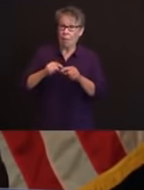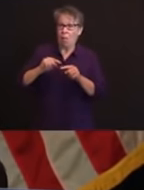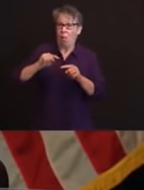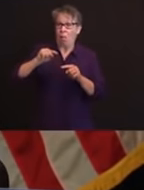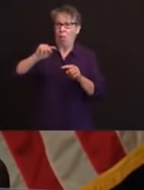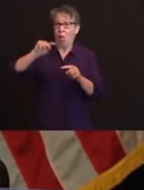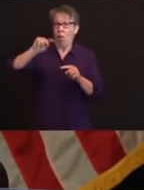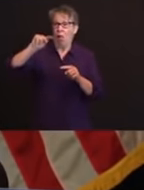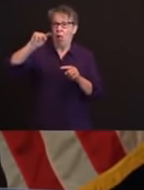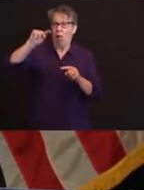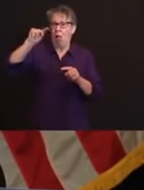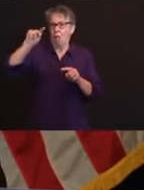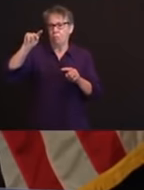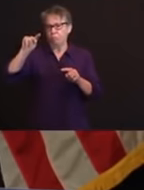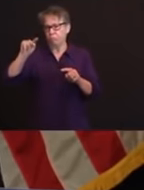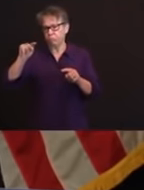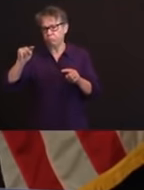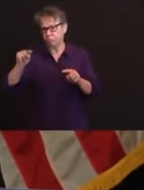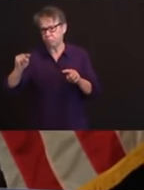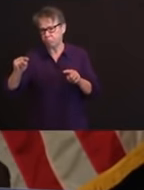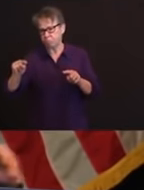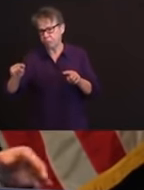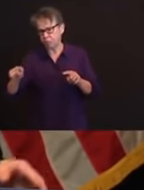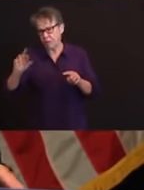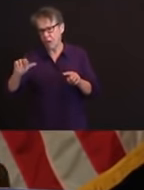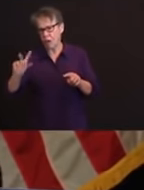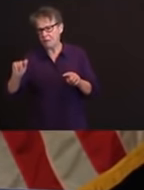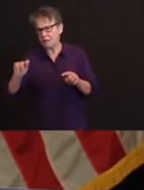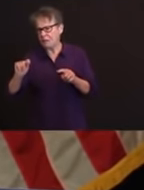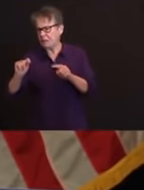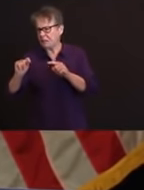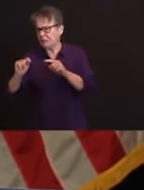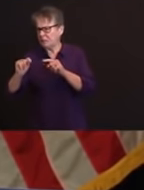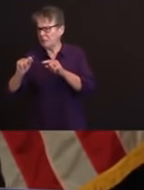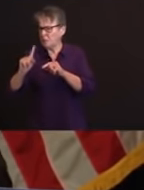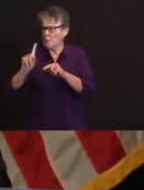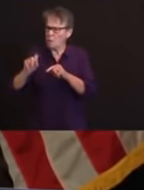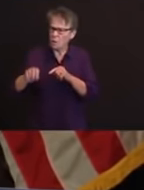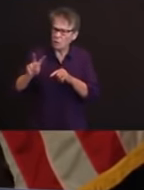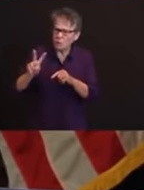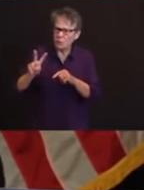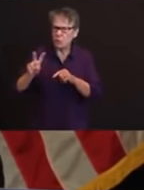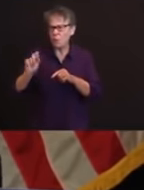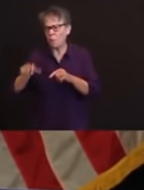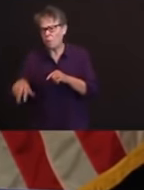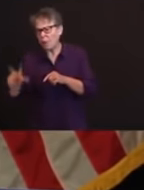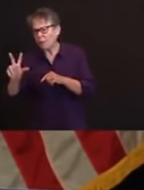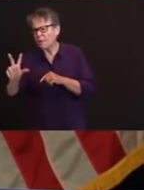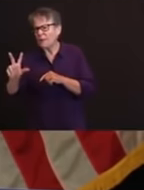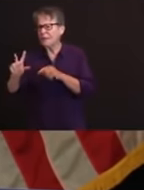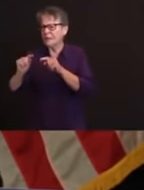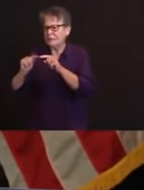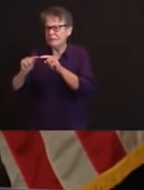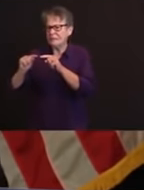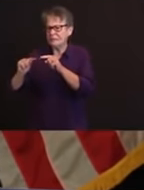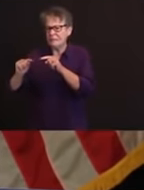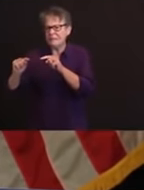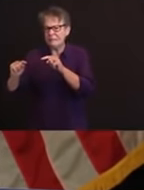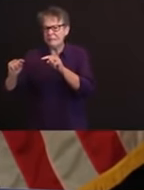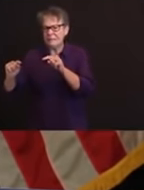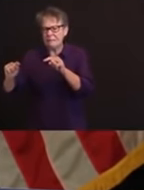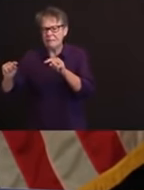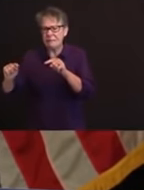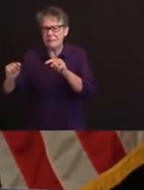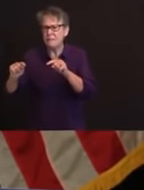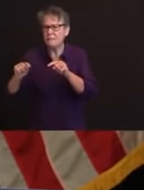quickly, the RT staying at about 1.2 to 1.3 is showing us that we're taking a more gradual staircase up. It's not